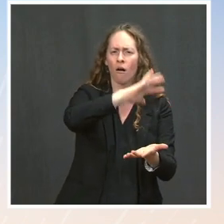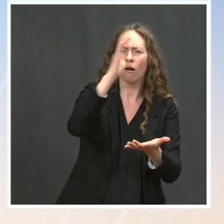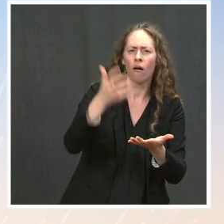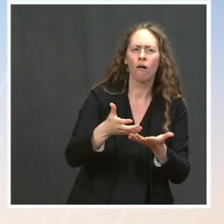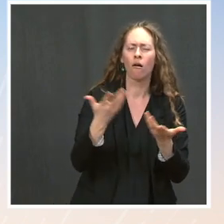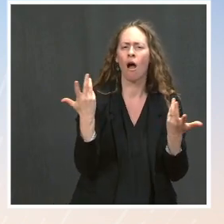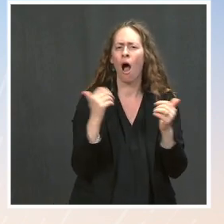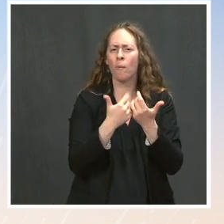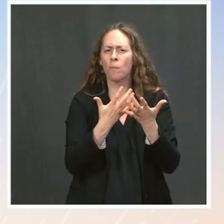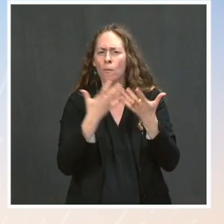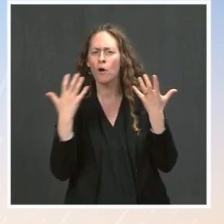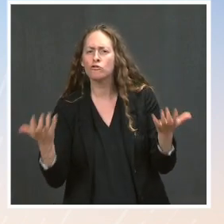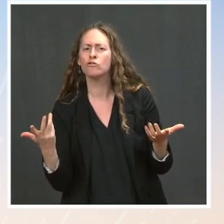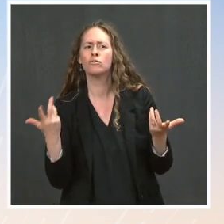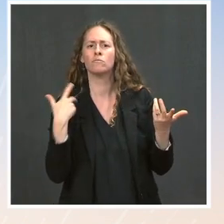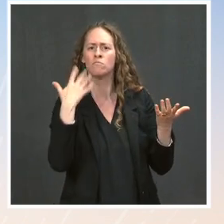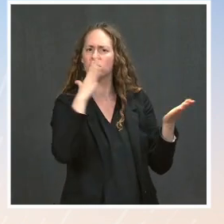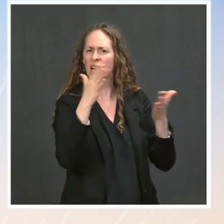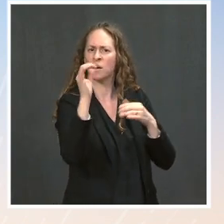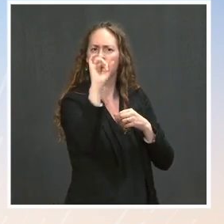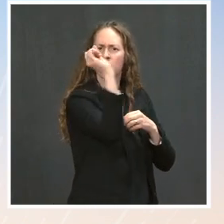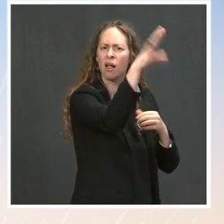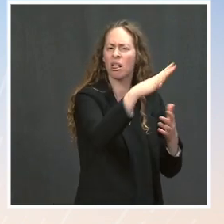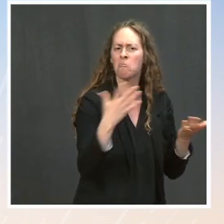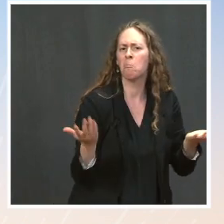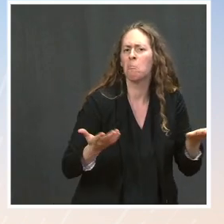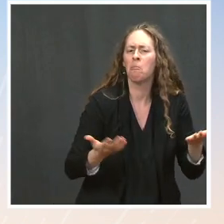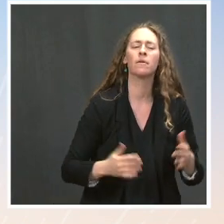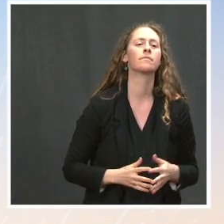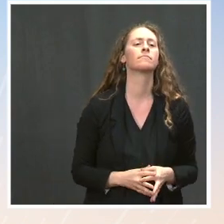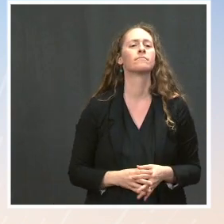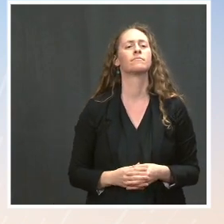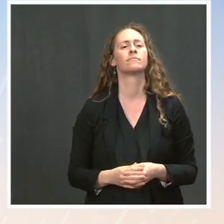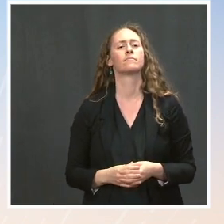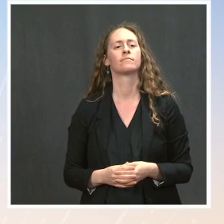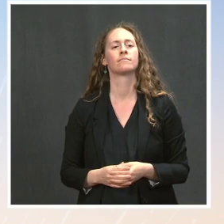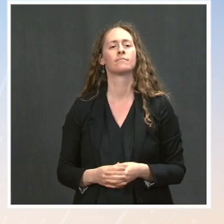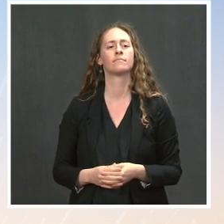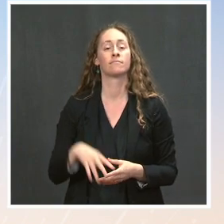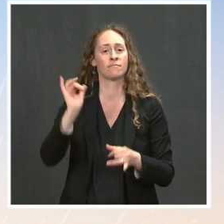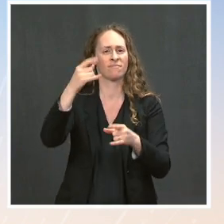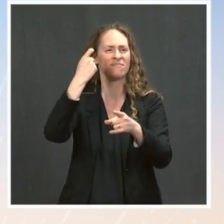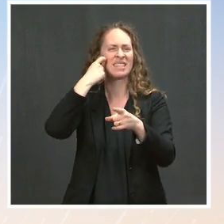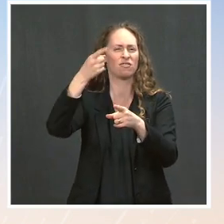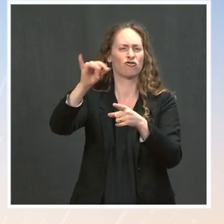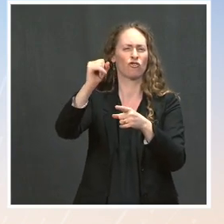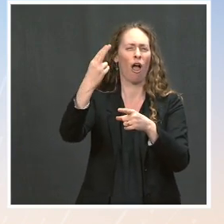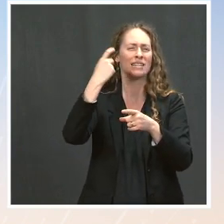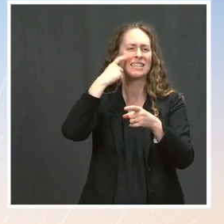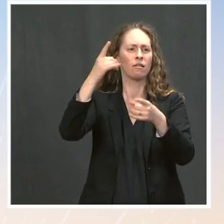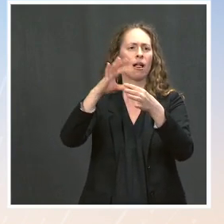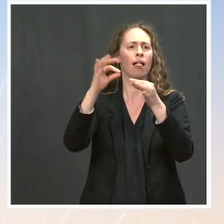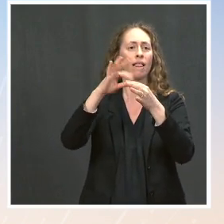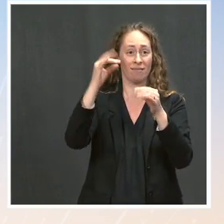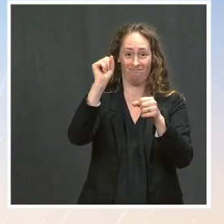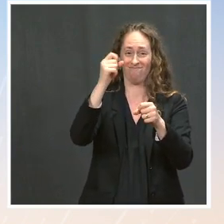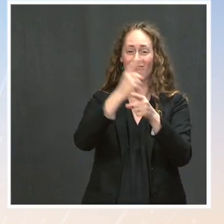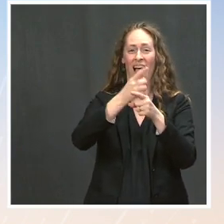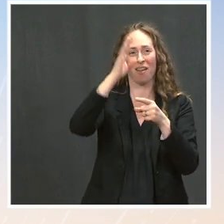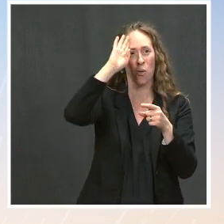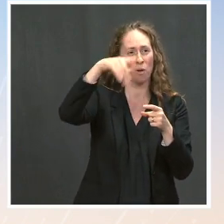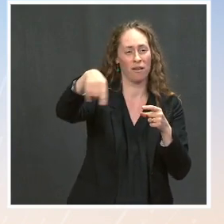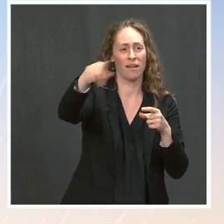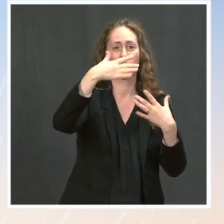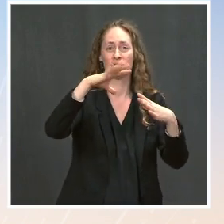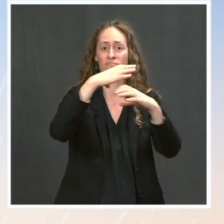deal with the problem? Sure. Well, as Josh noted, and you may have all seen the readout that we just put out, but just in case you didn't, the President